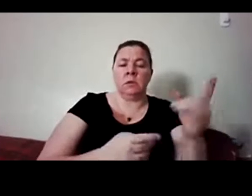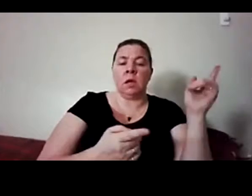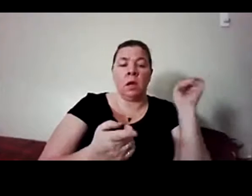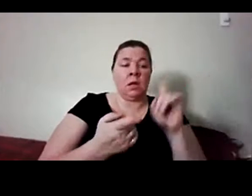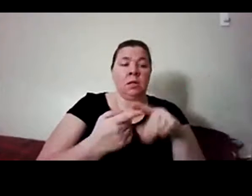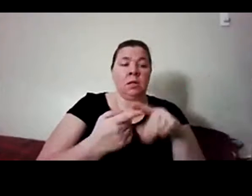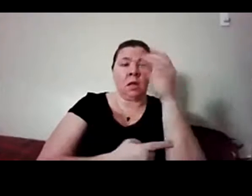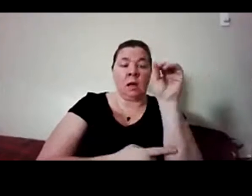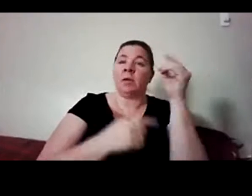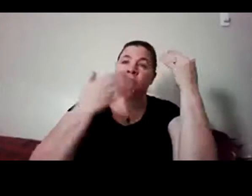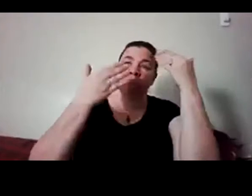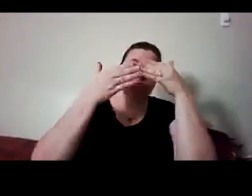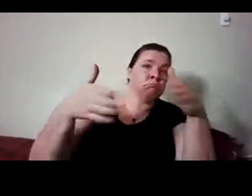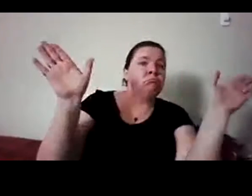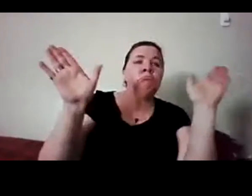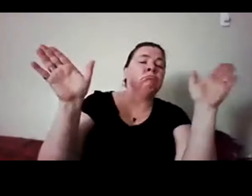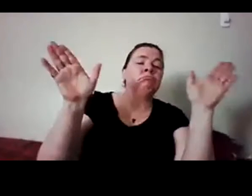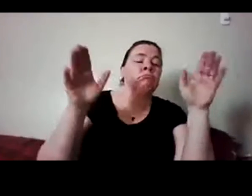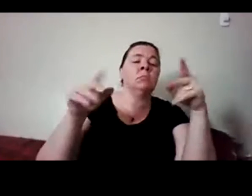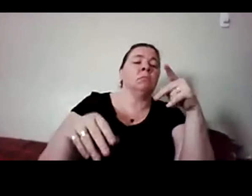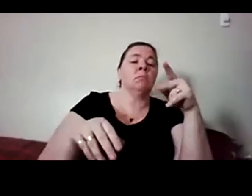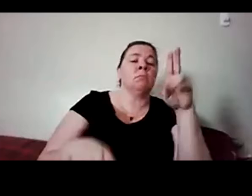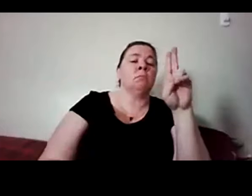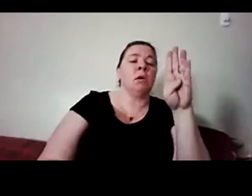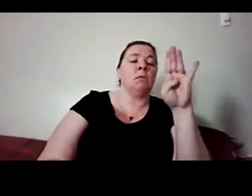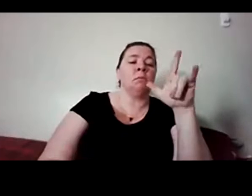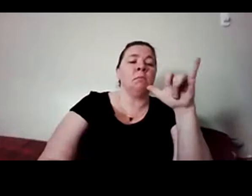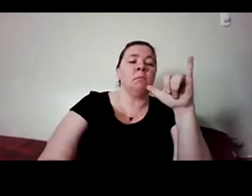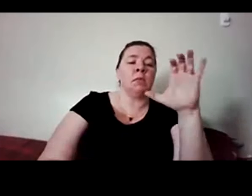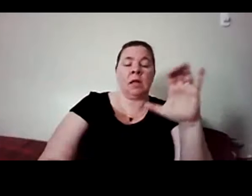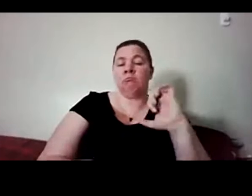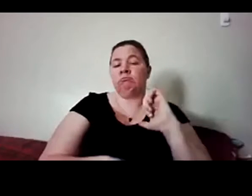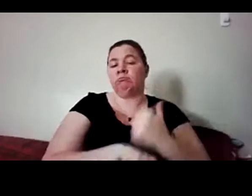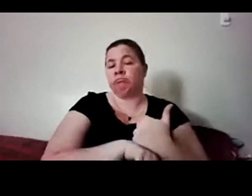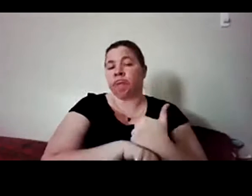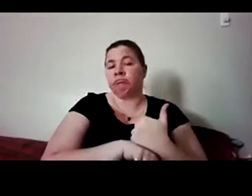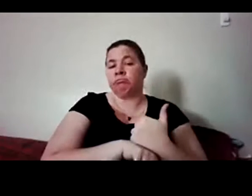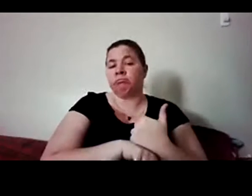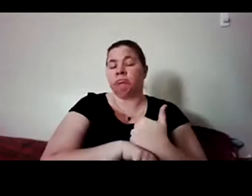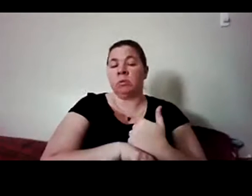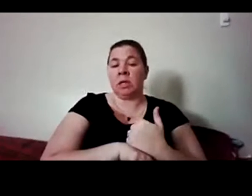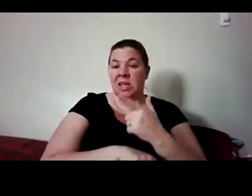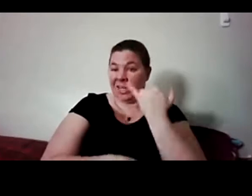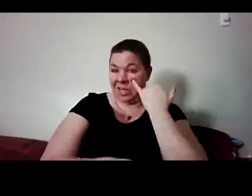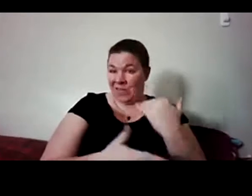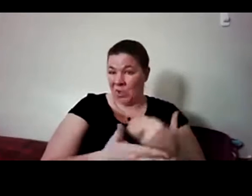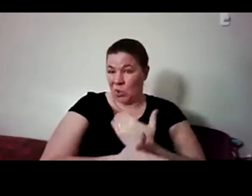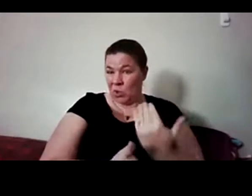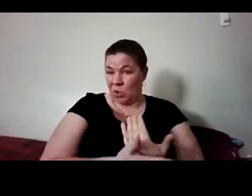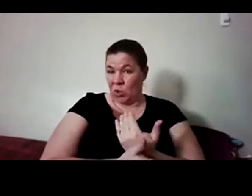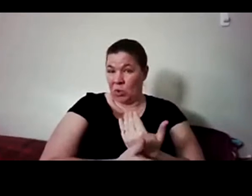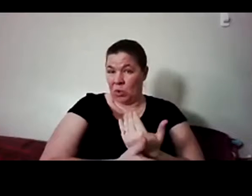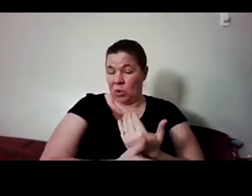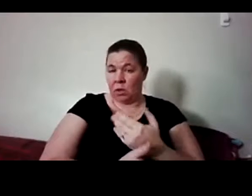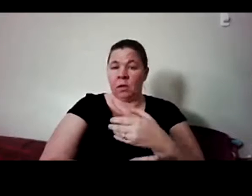goes public. You wait until launch. And guess what, guys? If you are new here and you're a guest, please sit up, take a sip